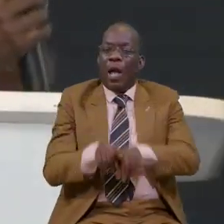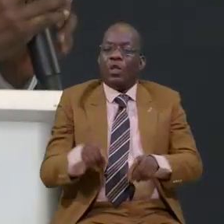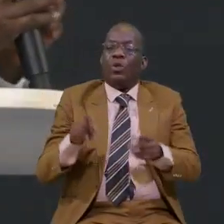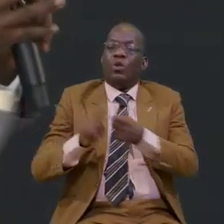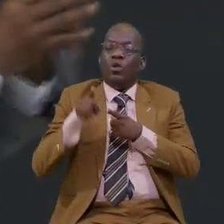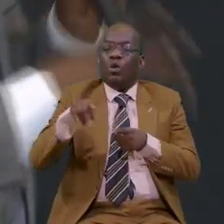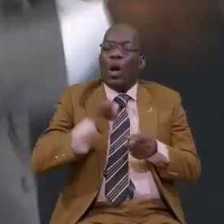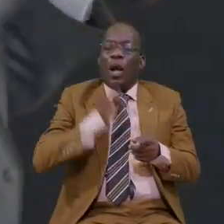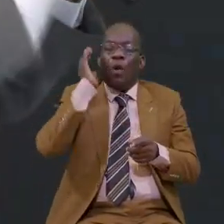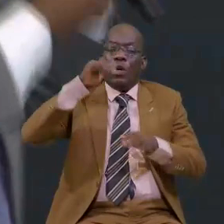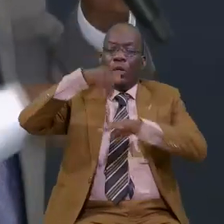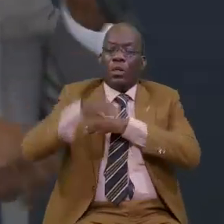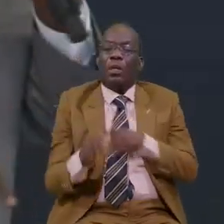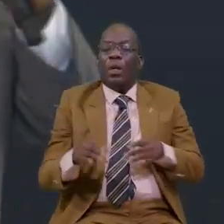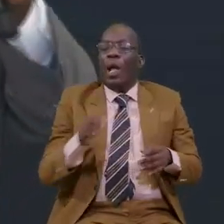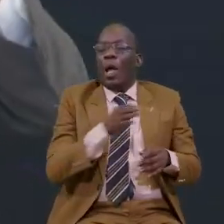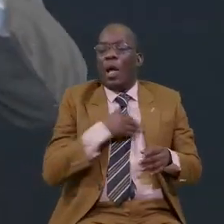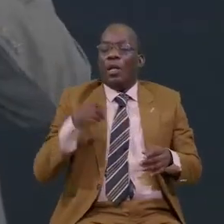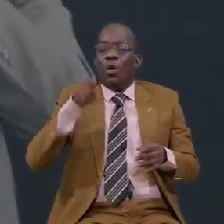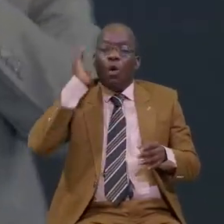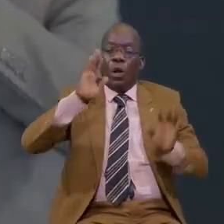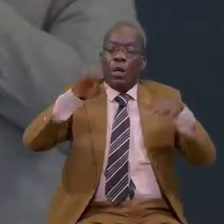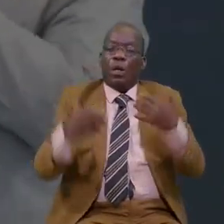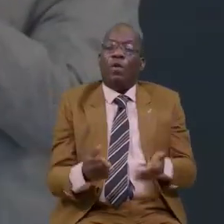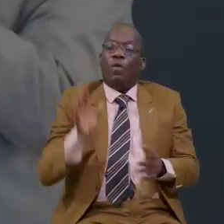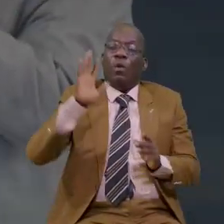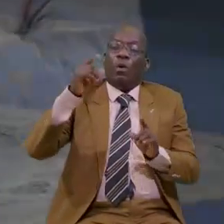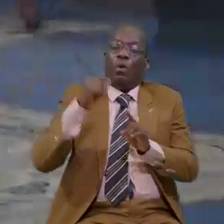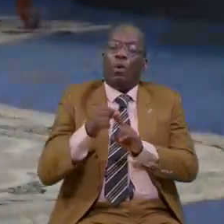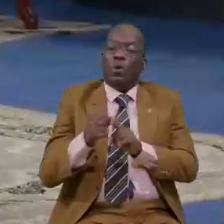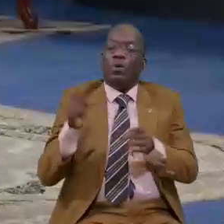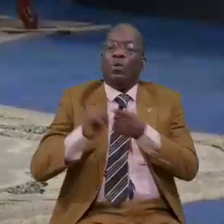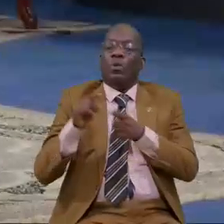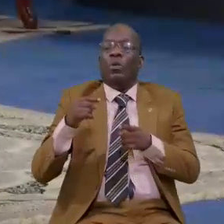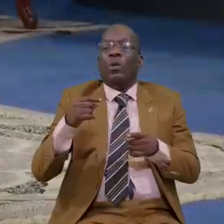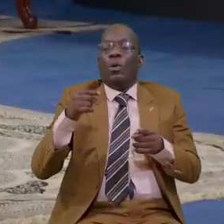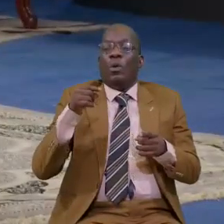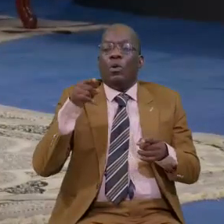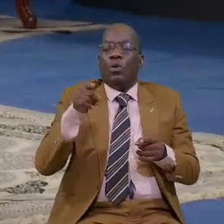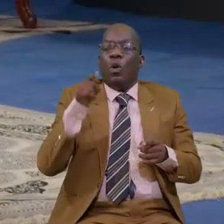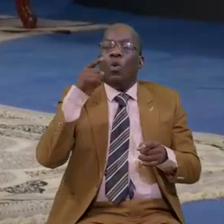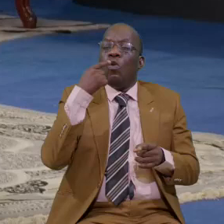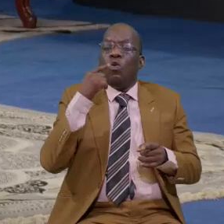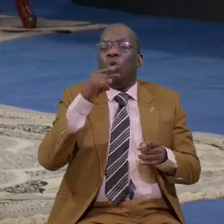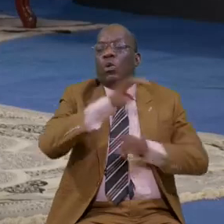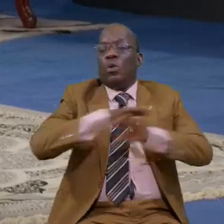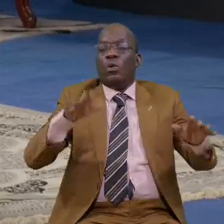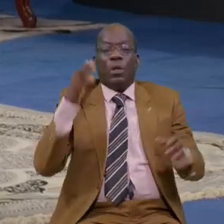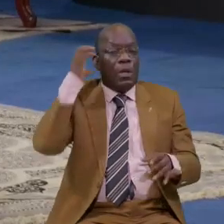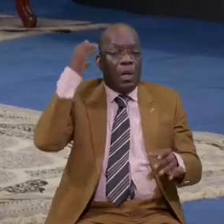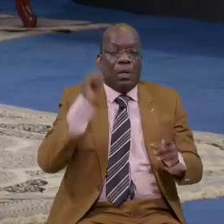word unto him, and he shall speak my word to you, and whosoever shall not hear the word of that prophet, he'll be